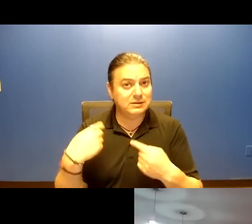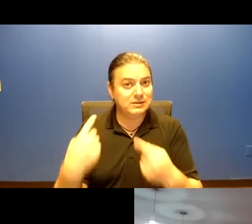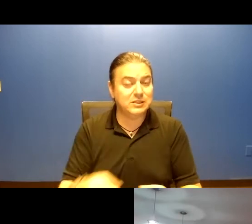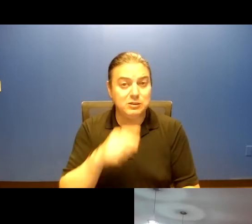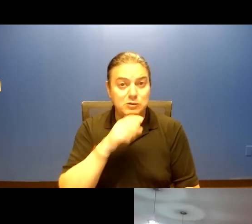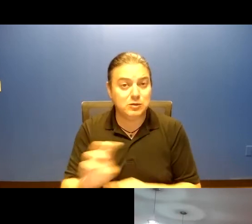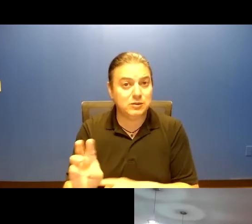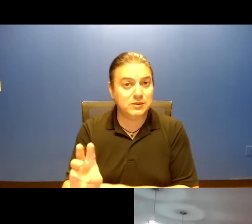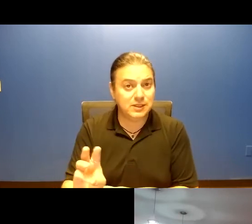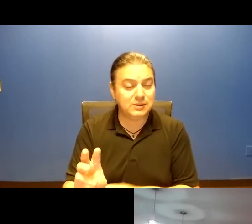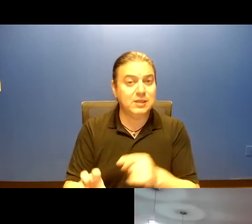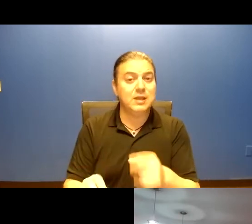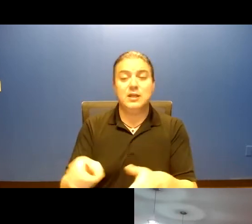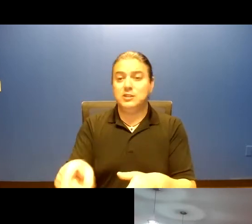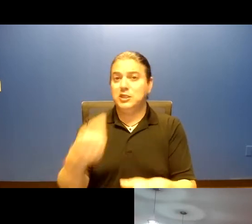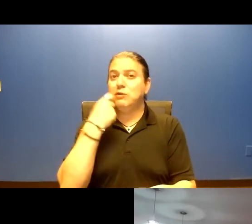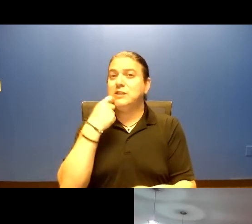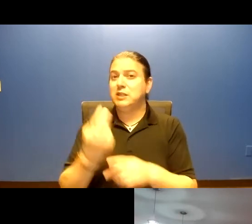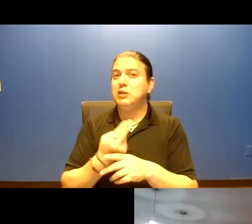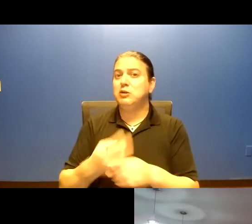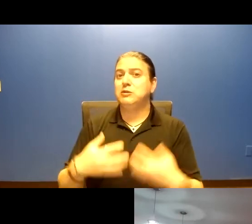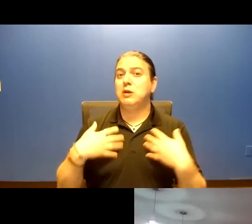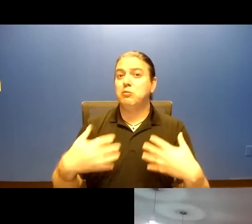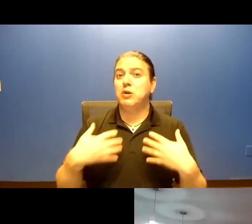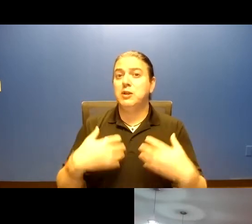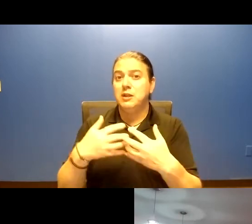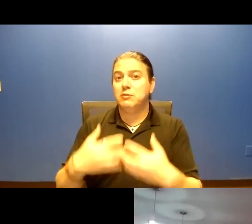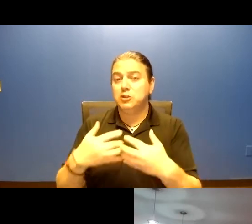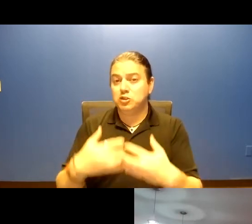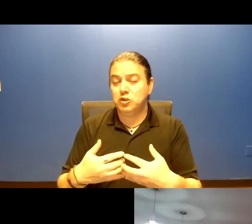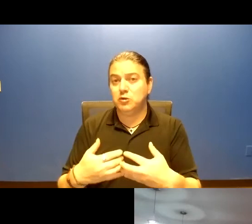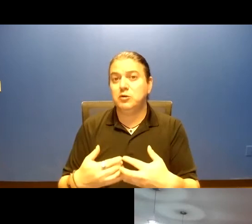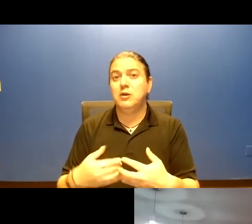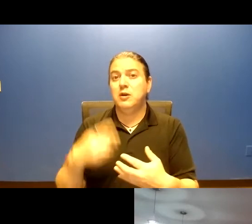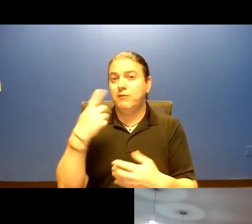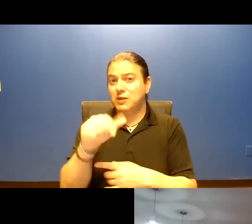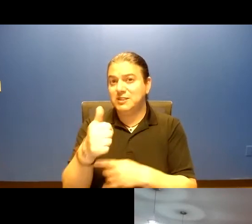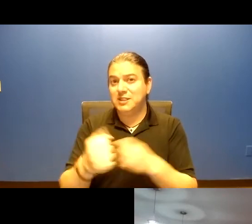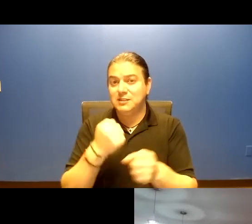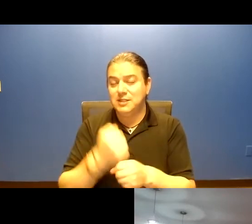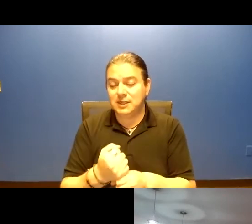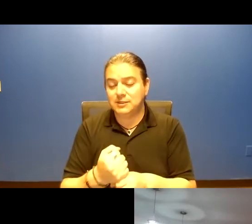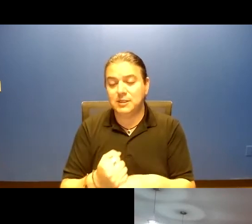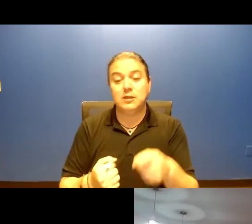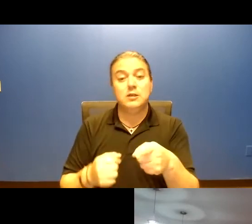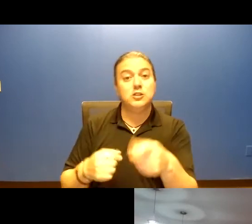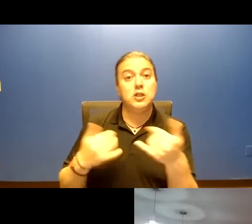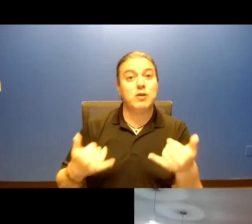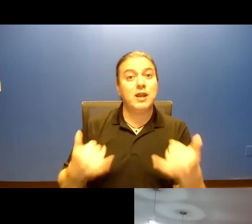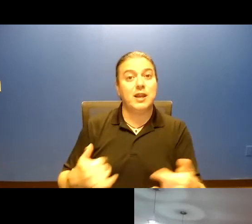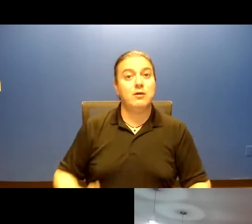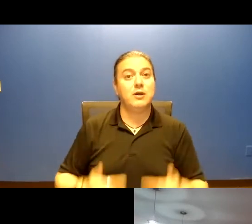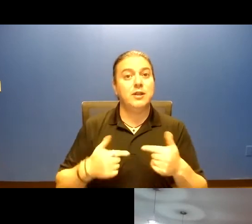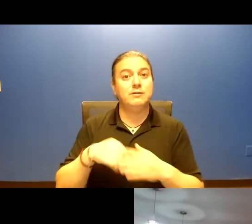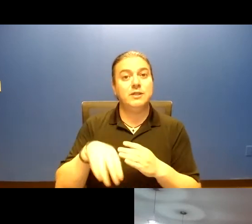was placed on a ventilator for 10 days and came home with a PEG tube and tracheostomy. She currently lives in a duplex that she shares with